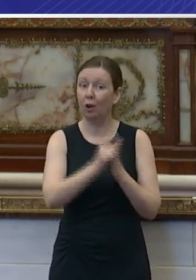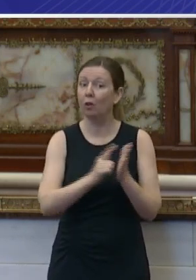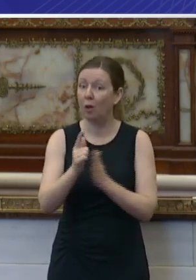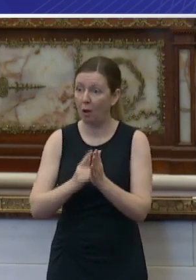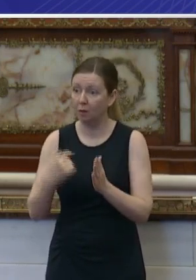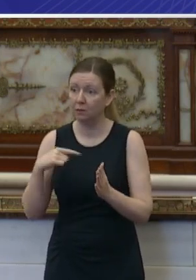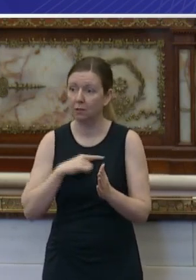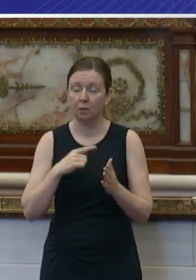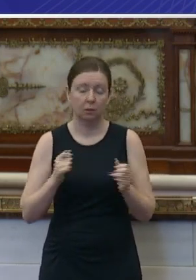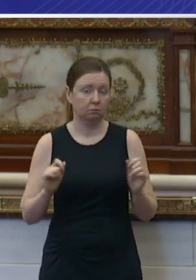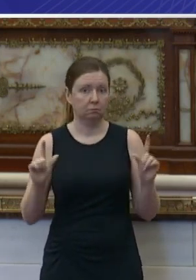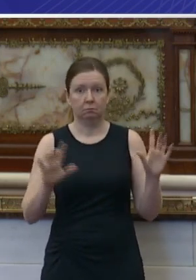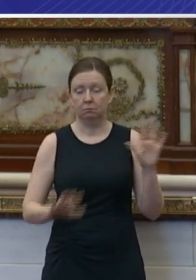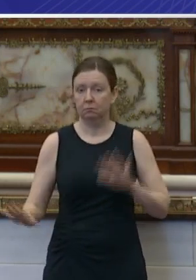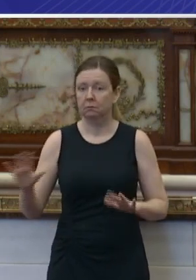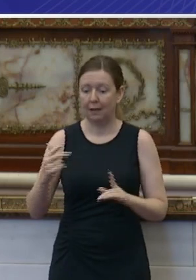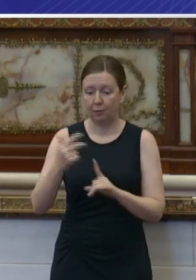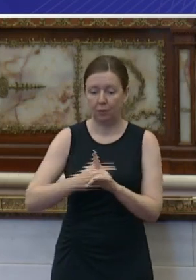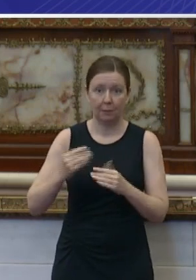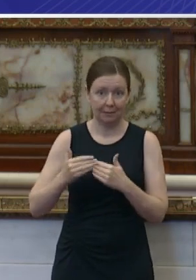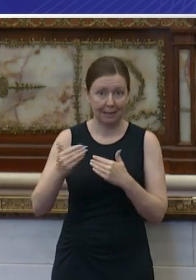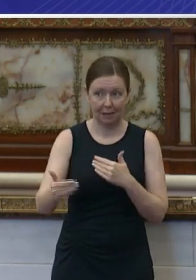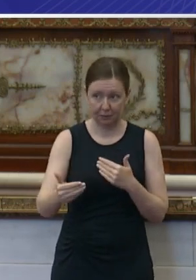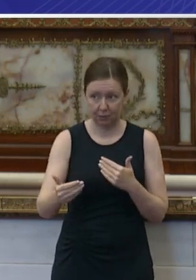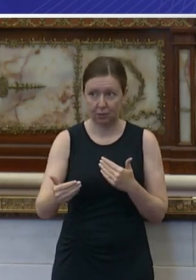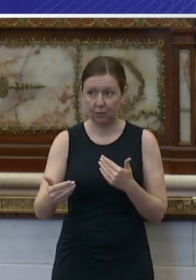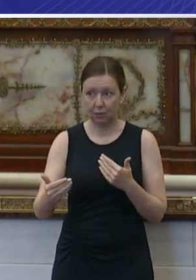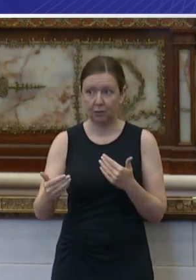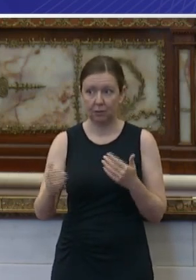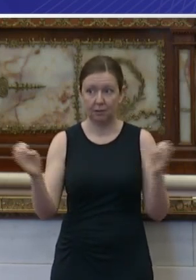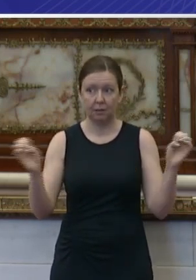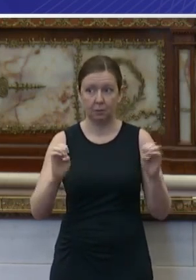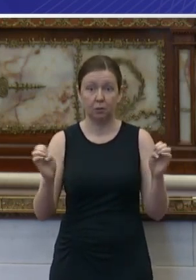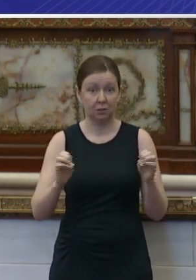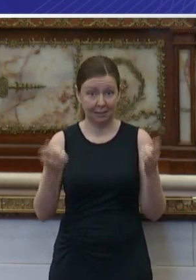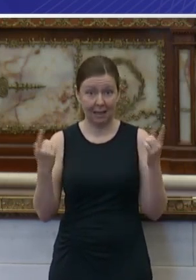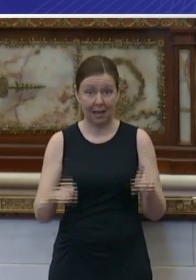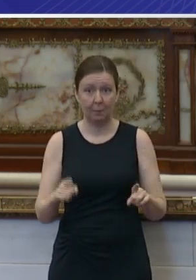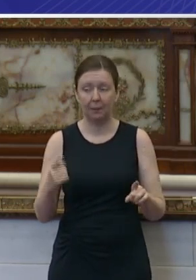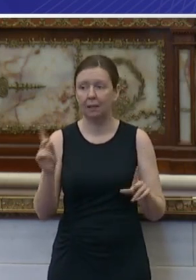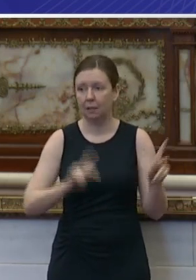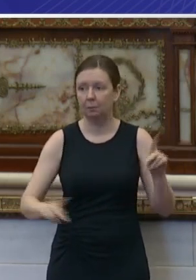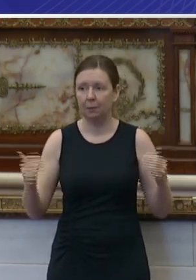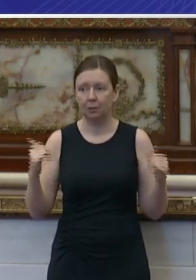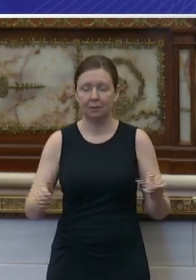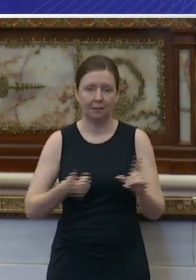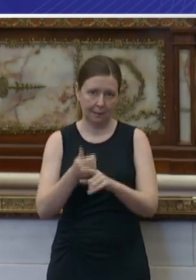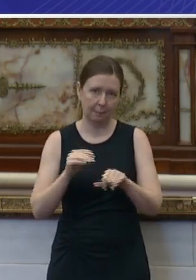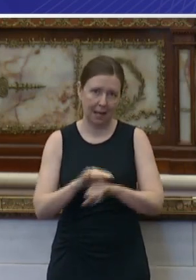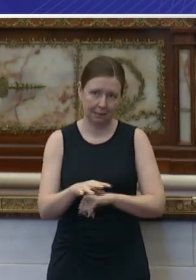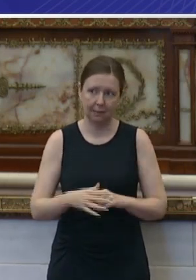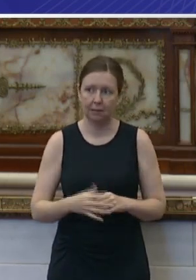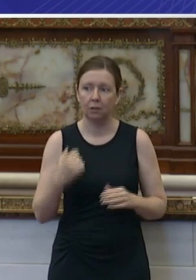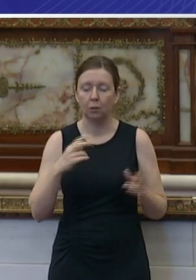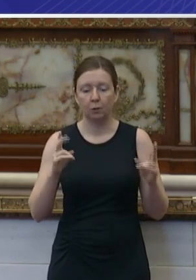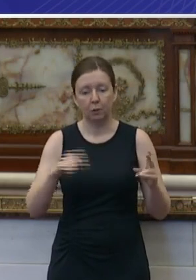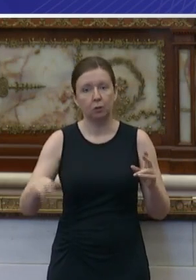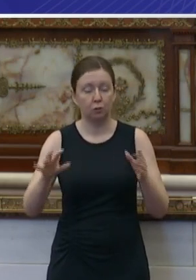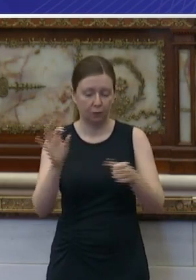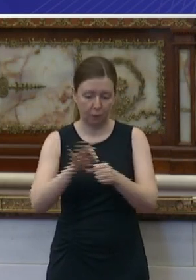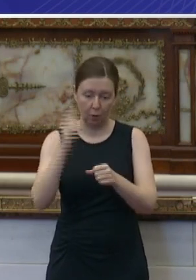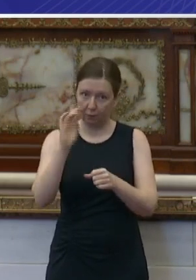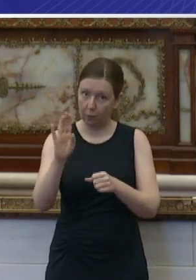were caught off guard, and 3 months after the emergency was called, people are still impacted. We urge you to vote for